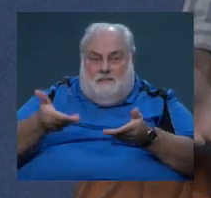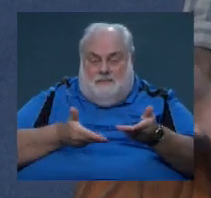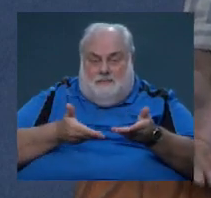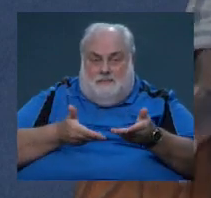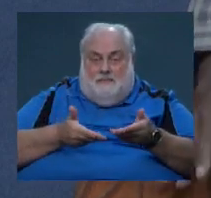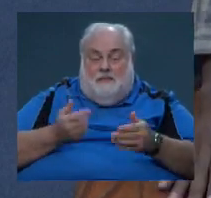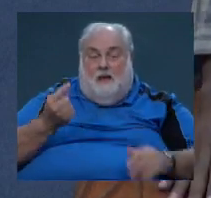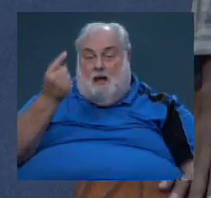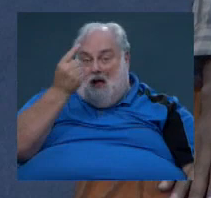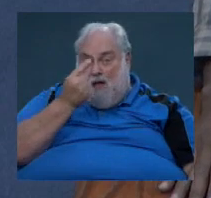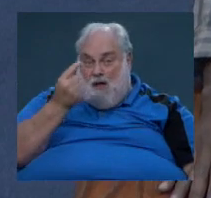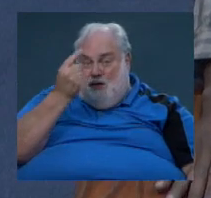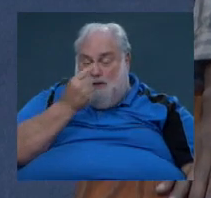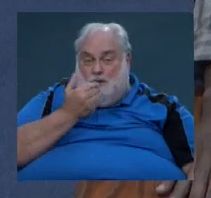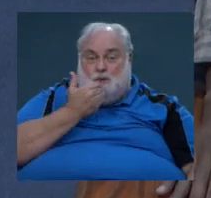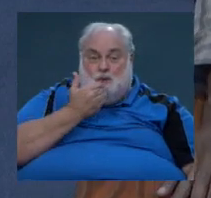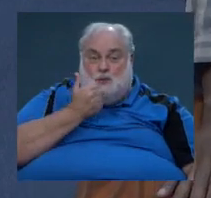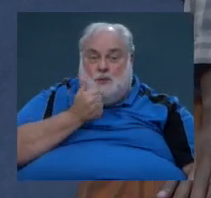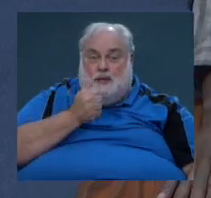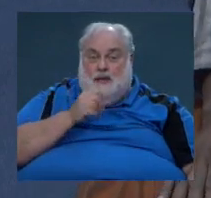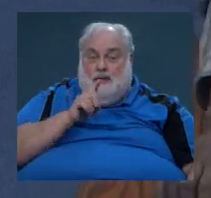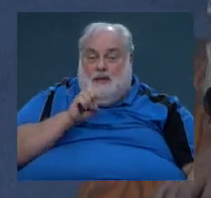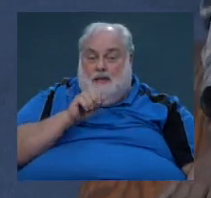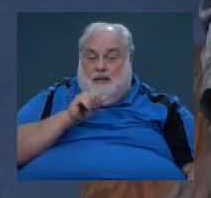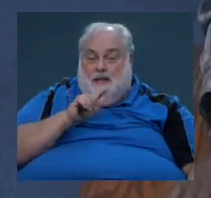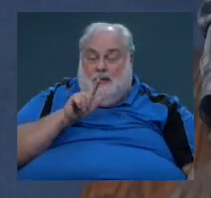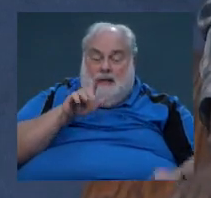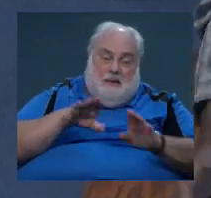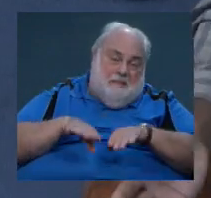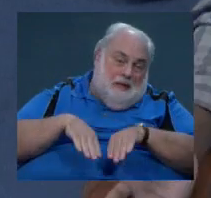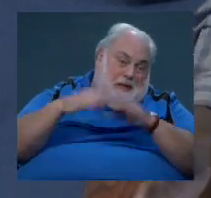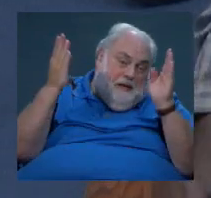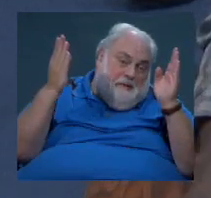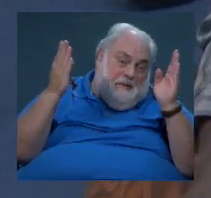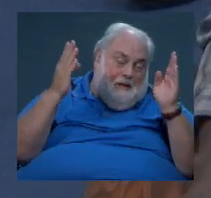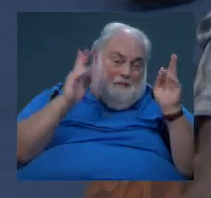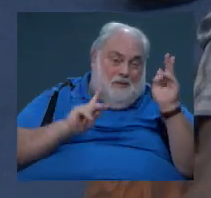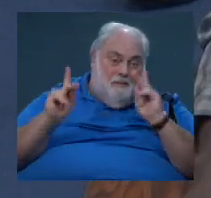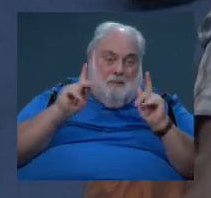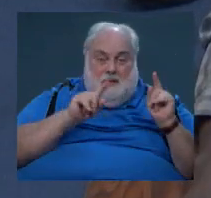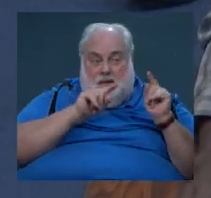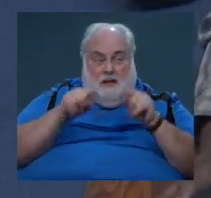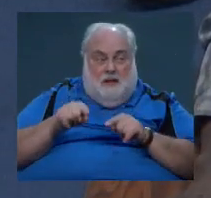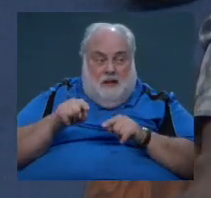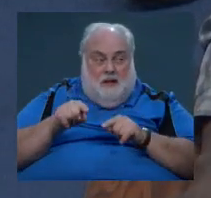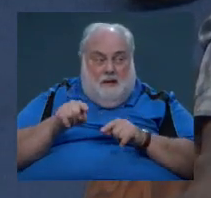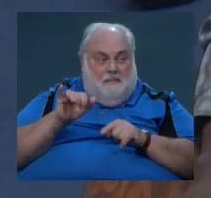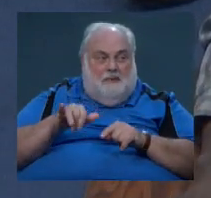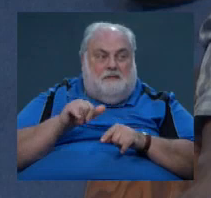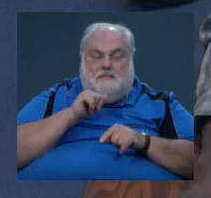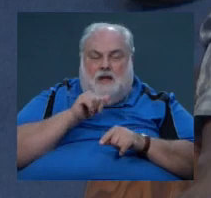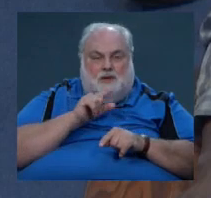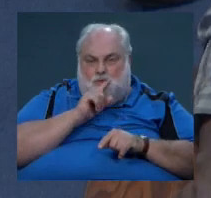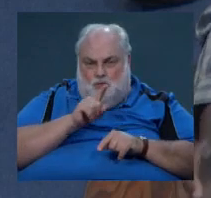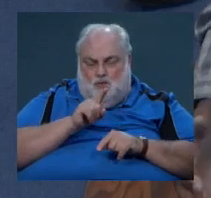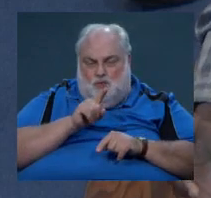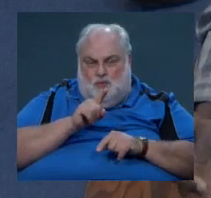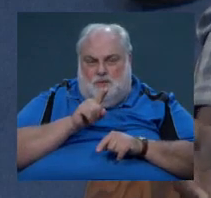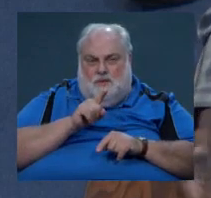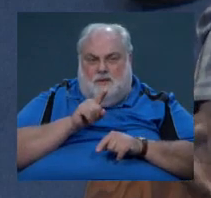I thought that was a sweet deal when she said that she's going to open up for the public. That's just not so.